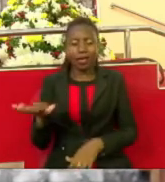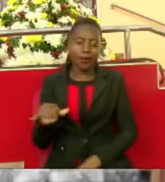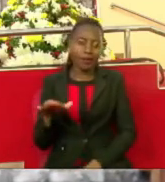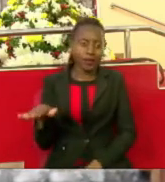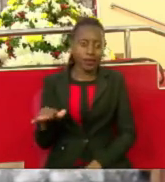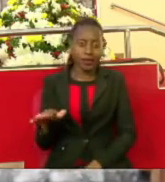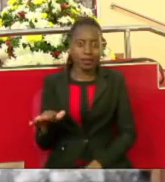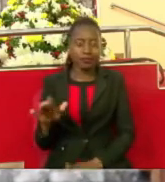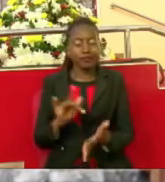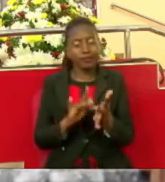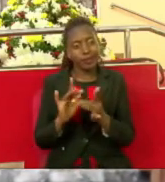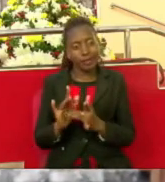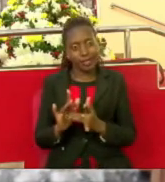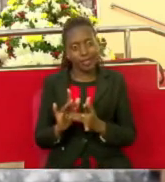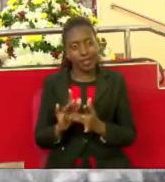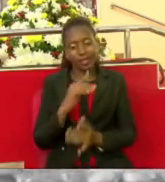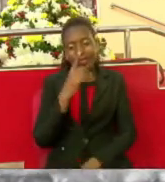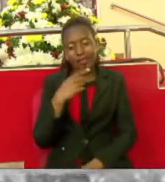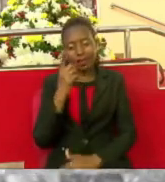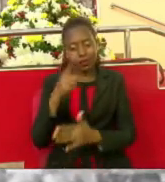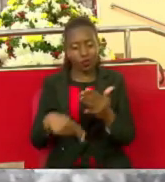Jesus is still saying, come to me.